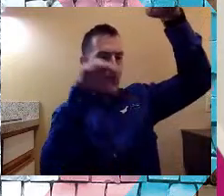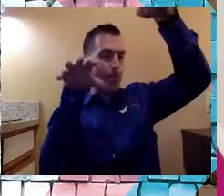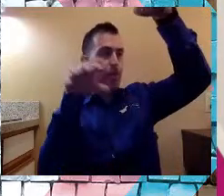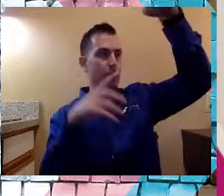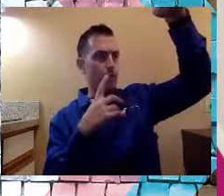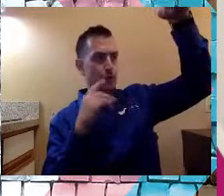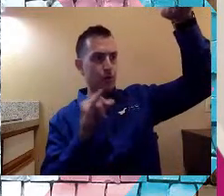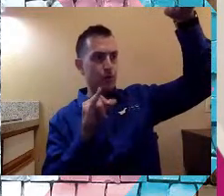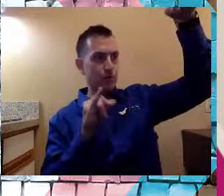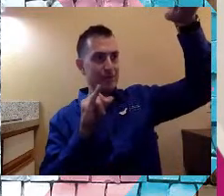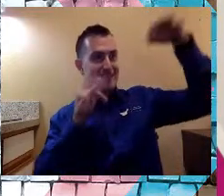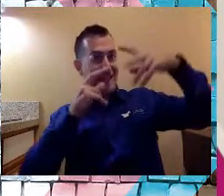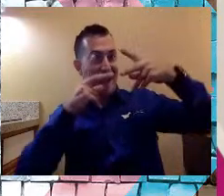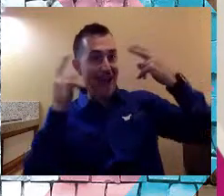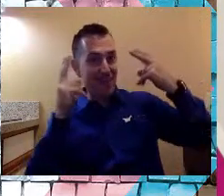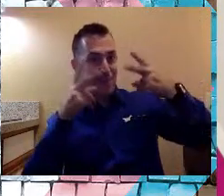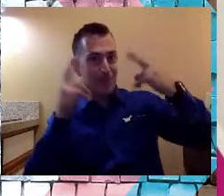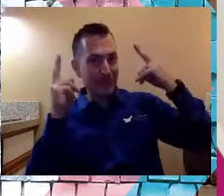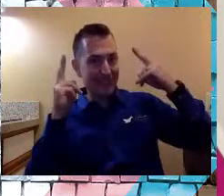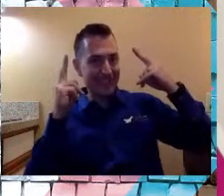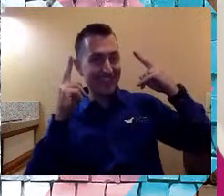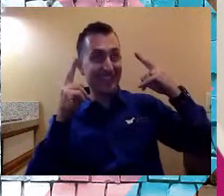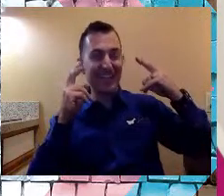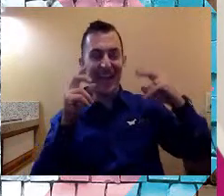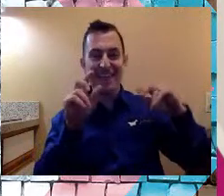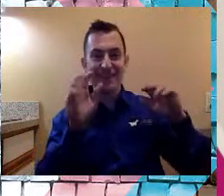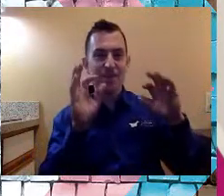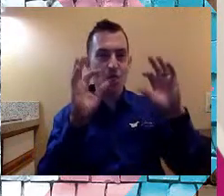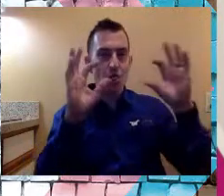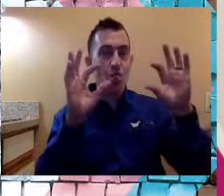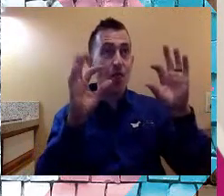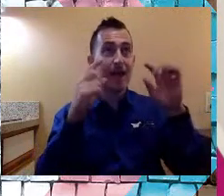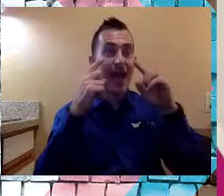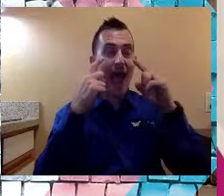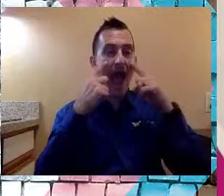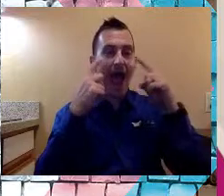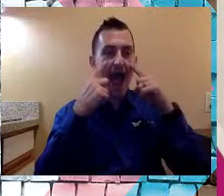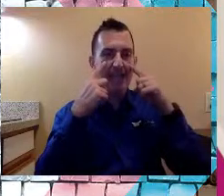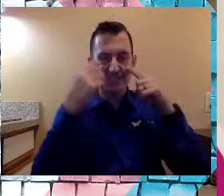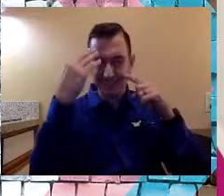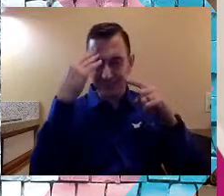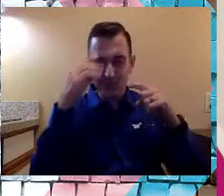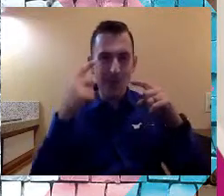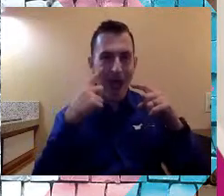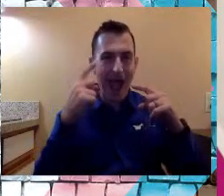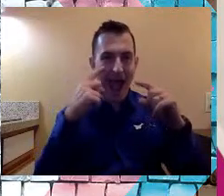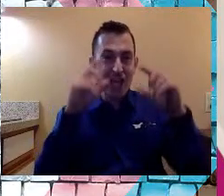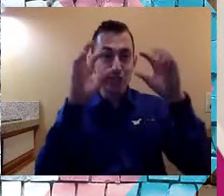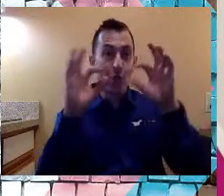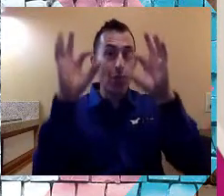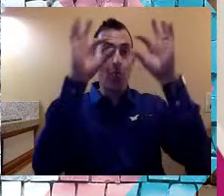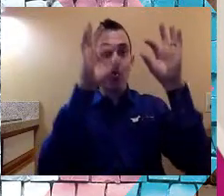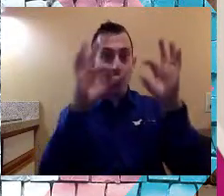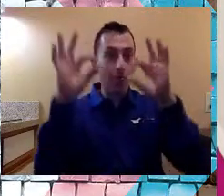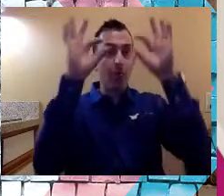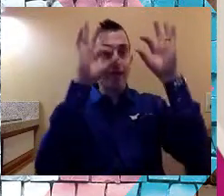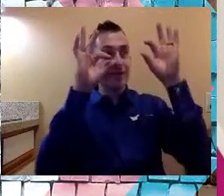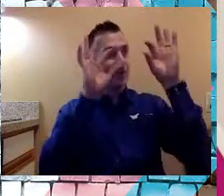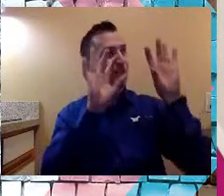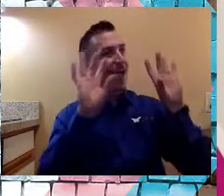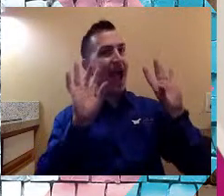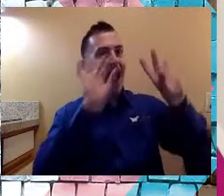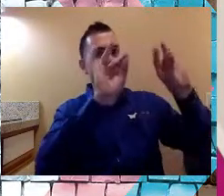would need is some googly eyes. And now it would be your pride and your Halloween wall hanging. And if you want to get really